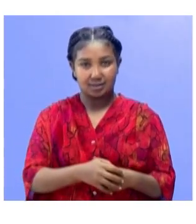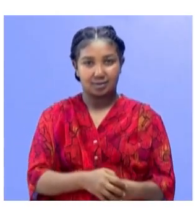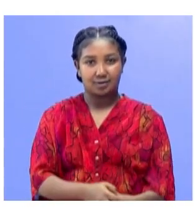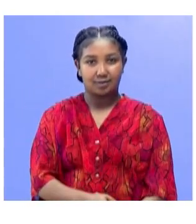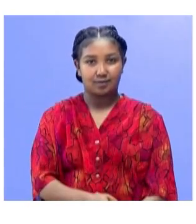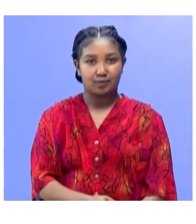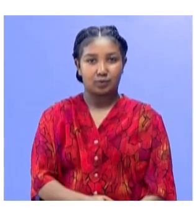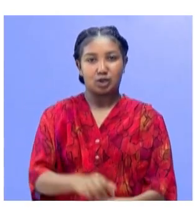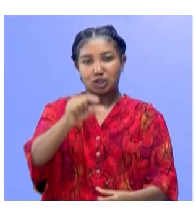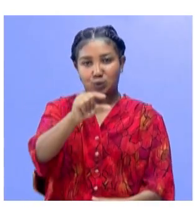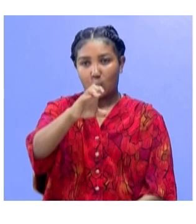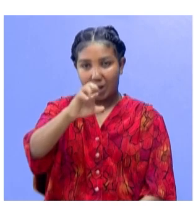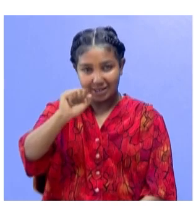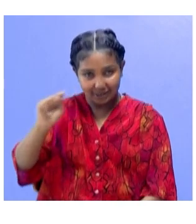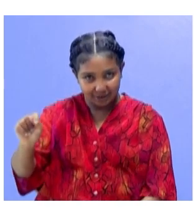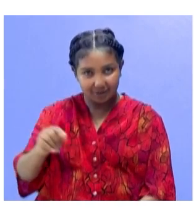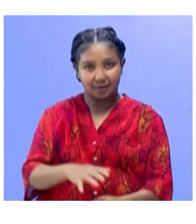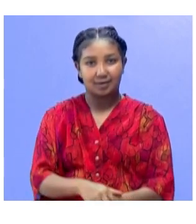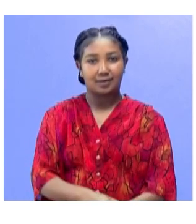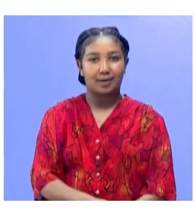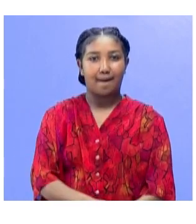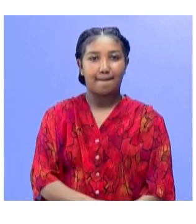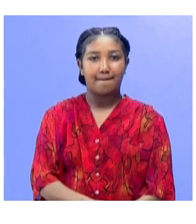yes, smallest,